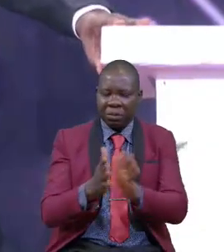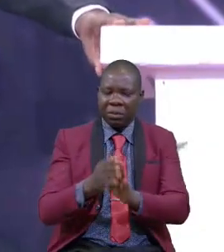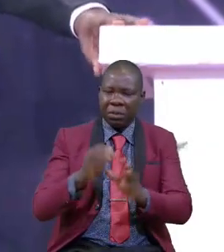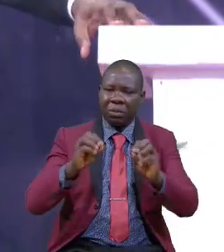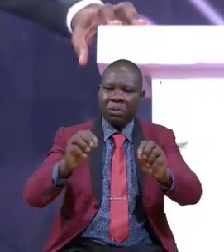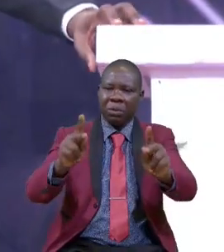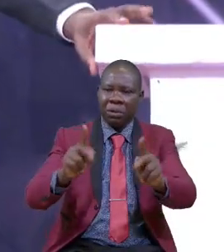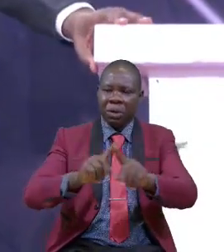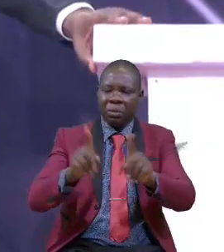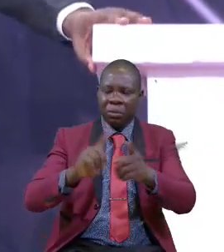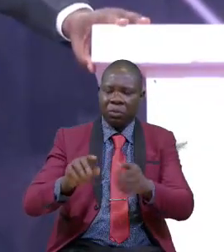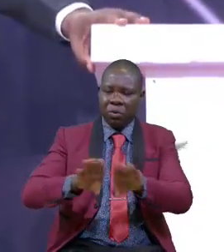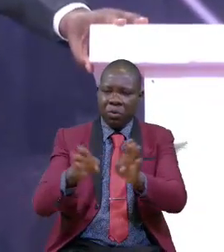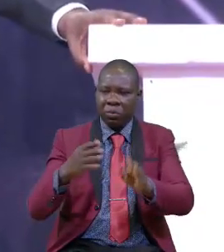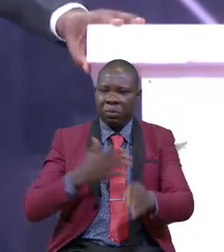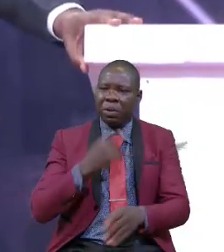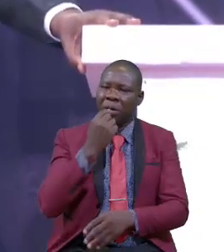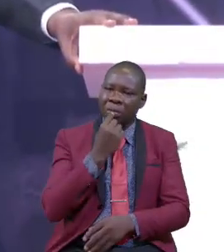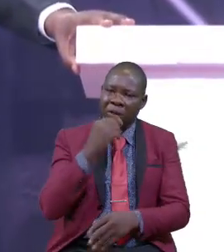church and to